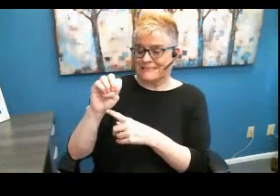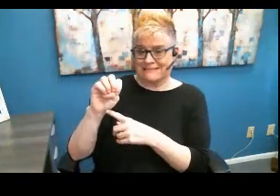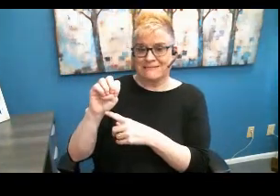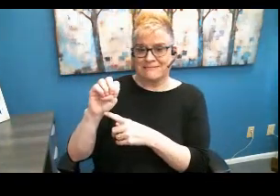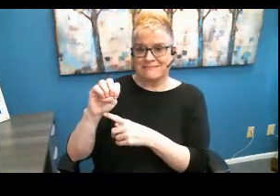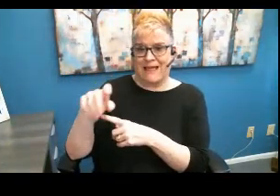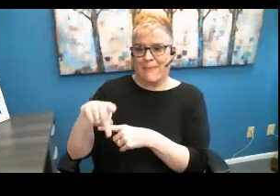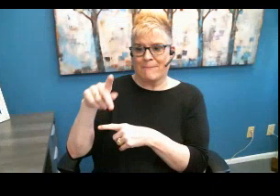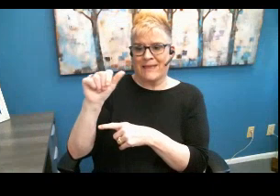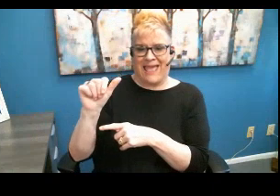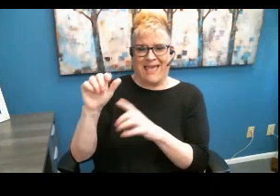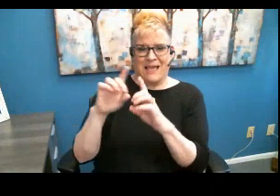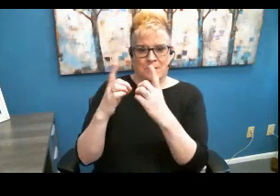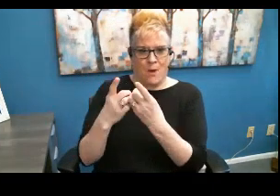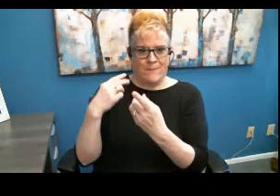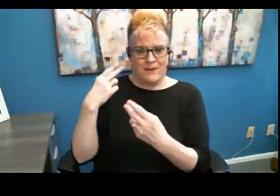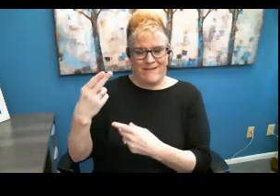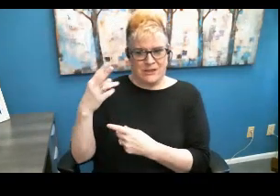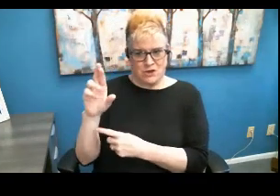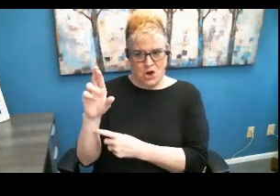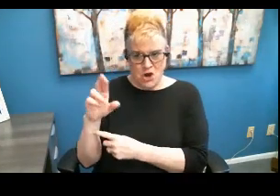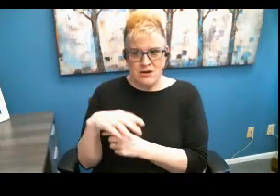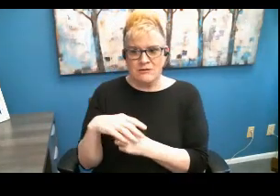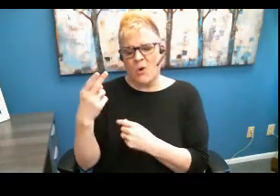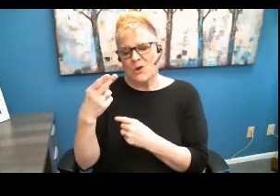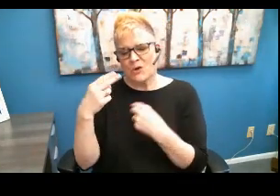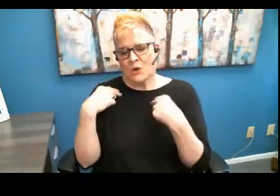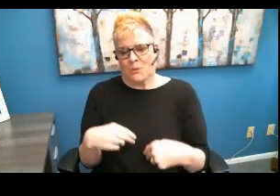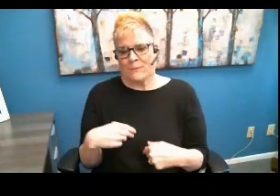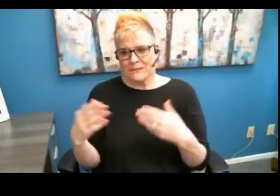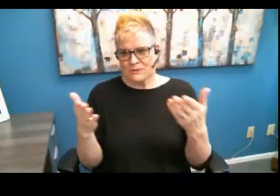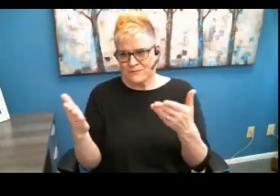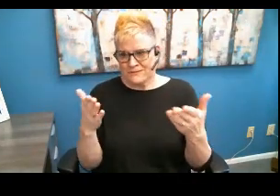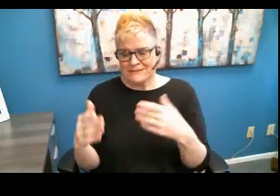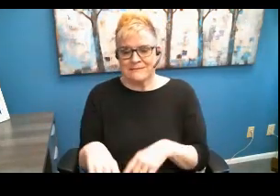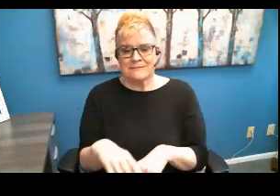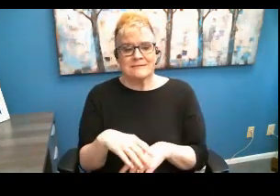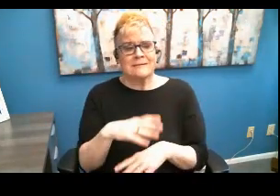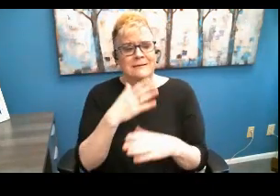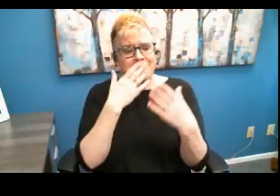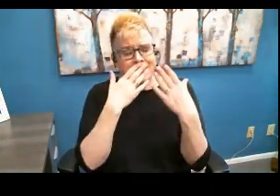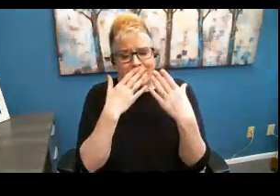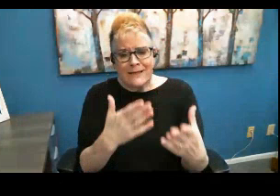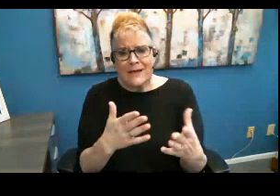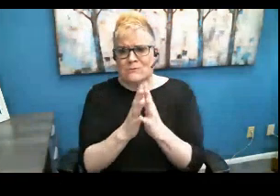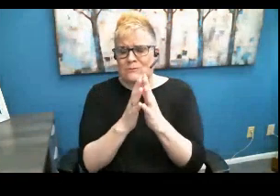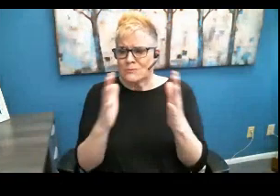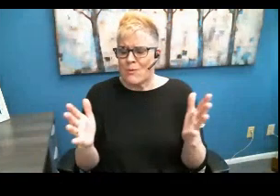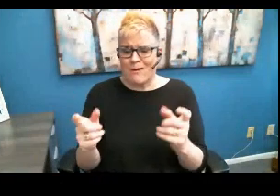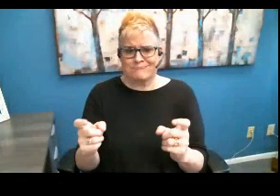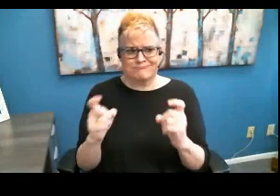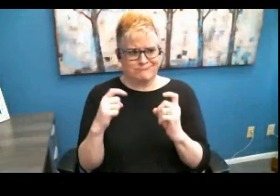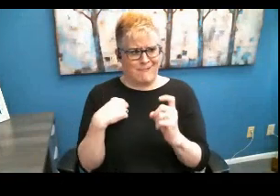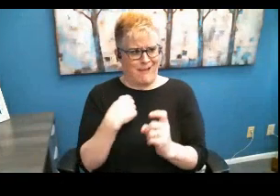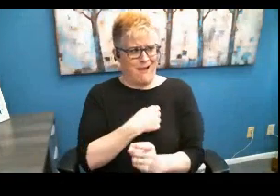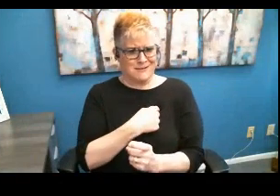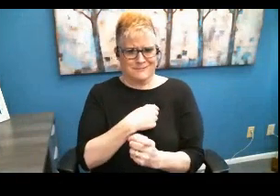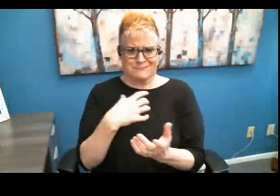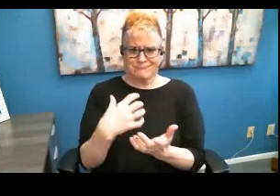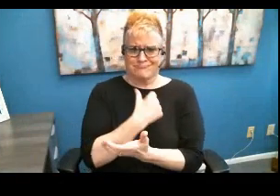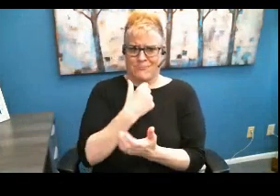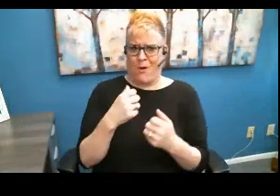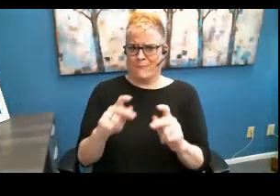the PA Department of Human Services and Derek Rule from the PA PUC. Thank you, folks, for really giving Dan and I this opportunity. We really